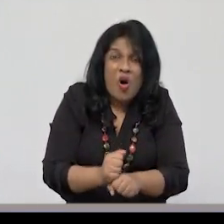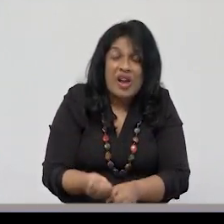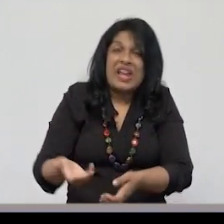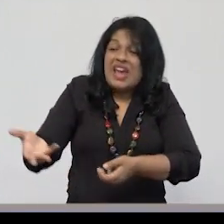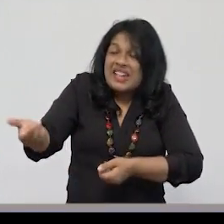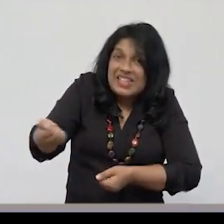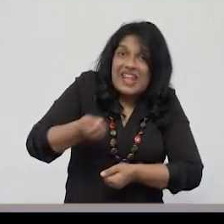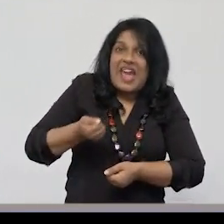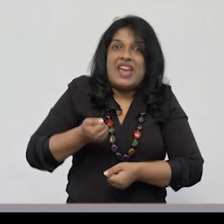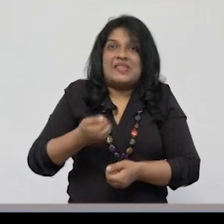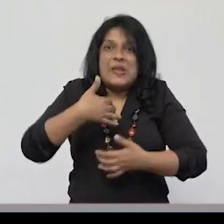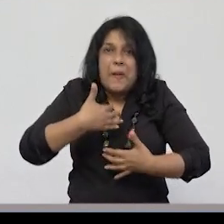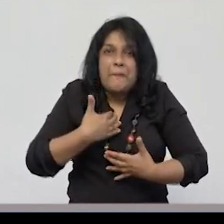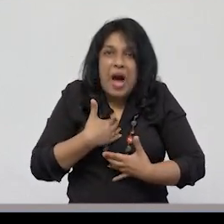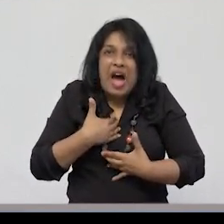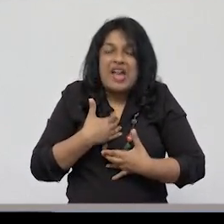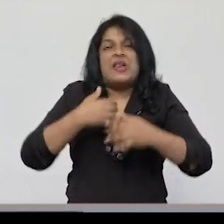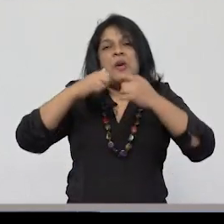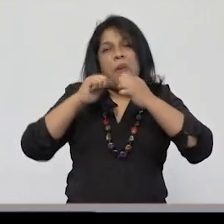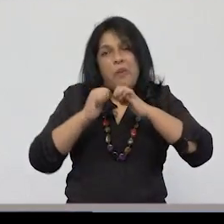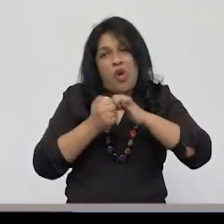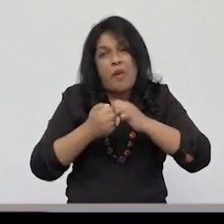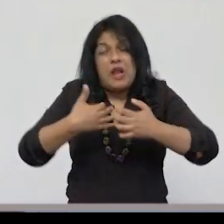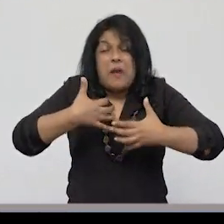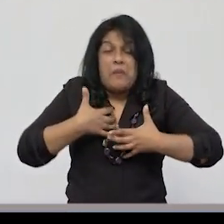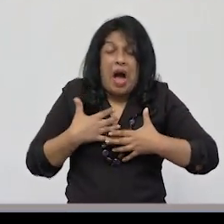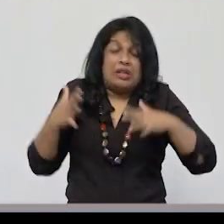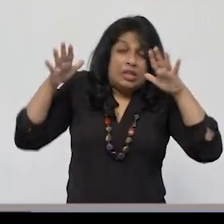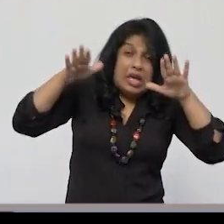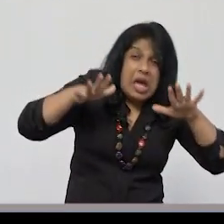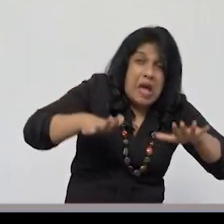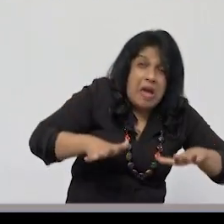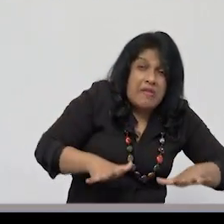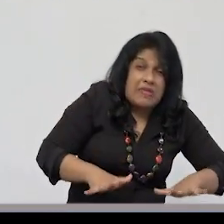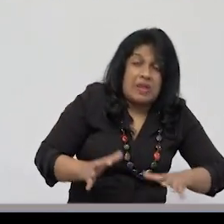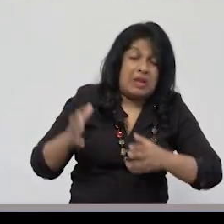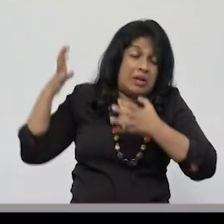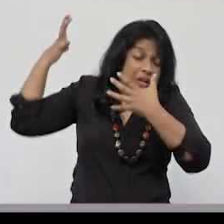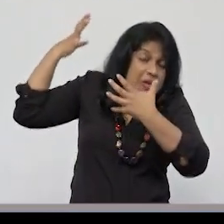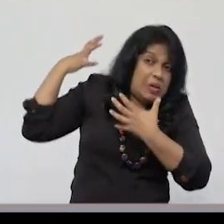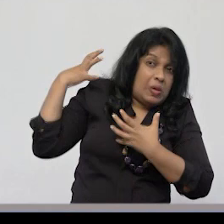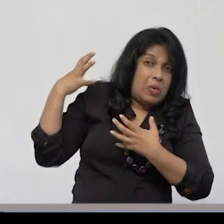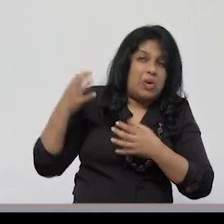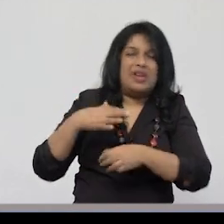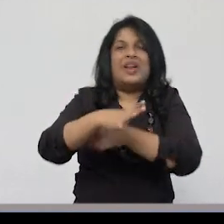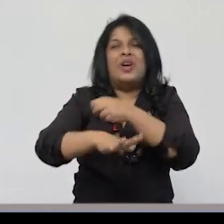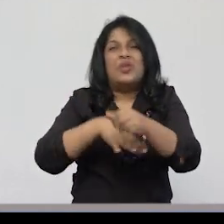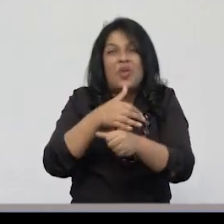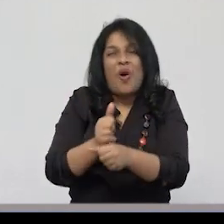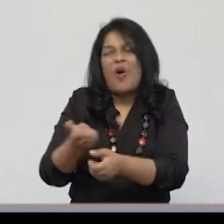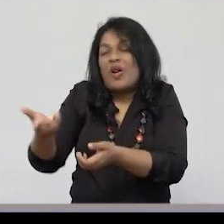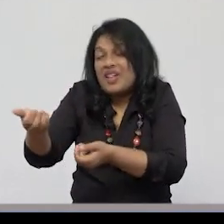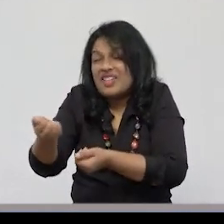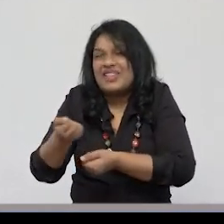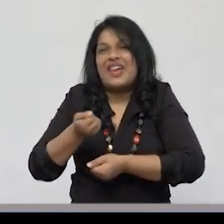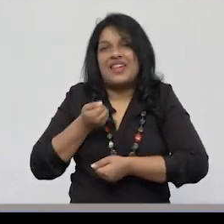burden. That's why I am God. The only burden I have is you. Wow. The